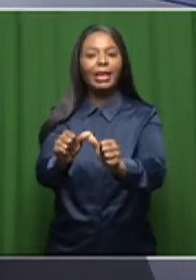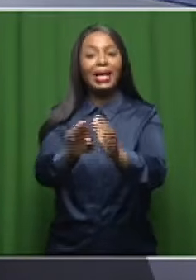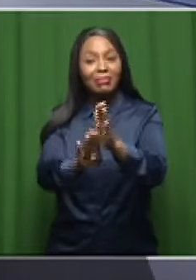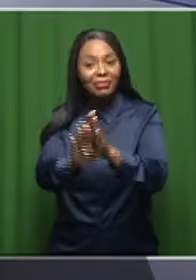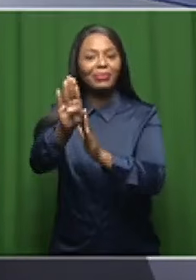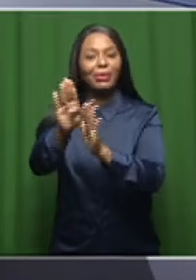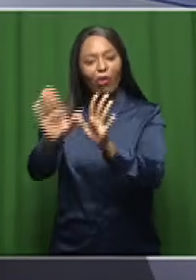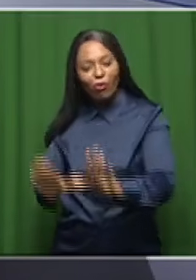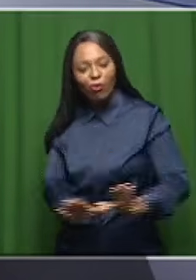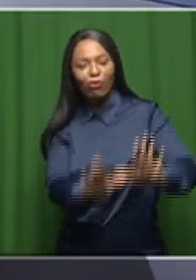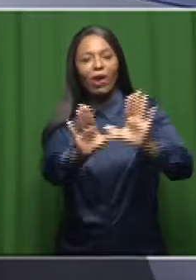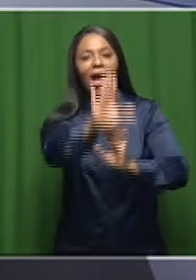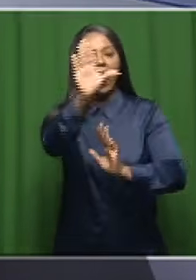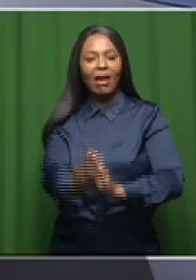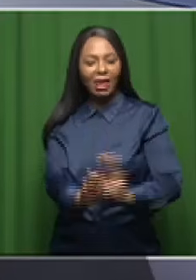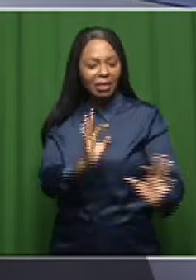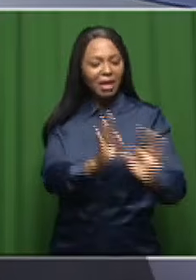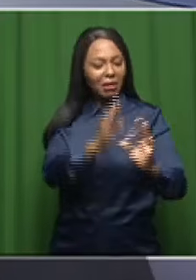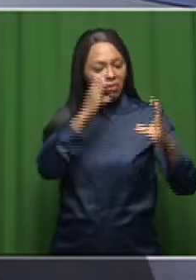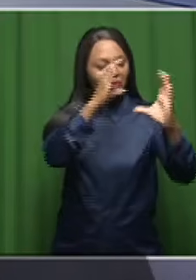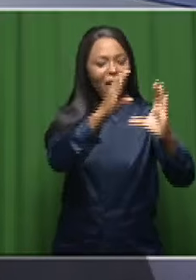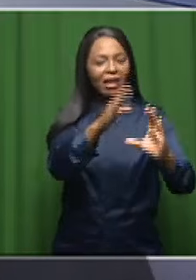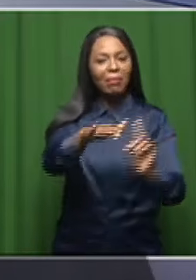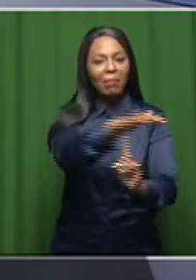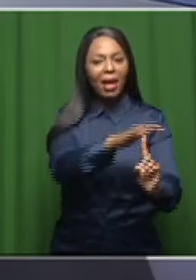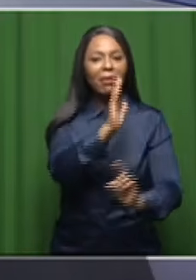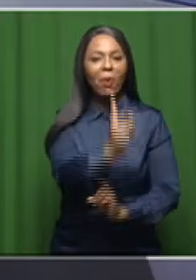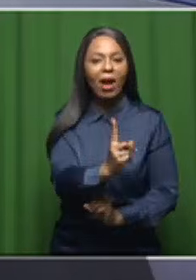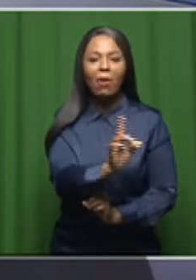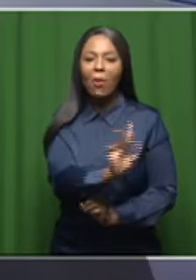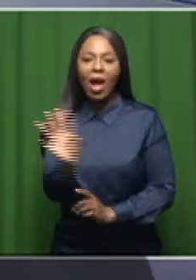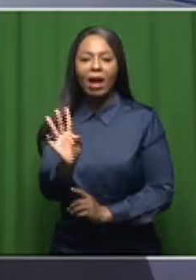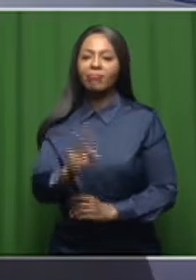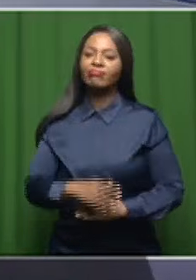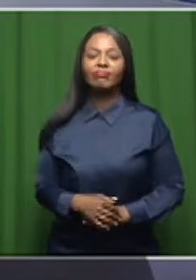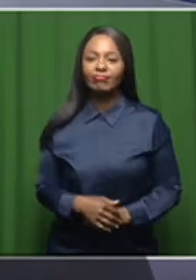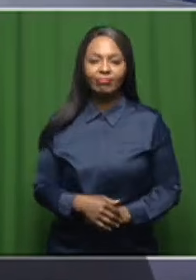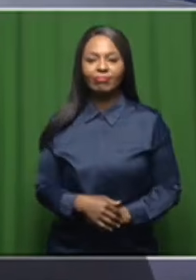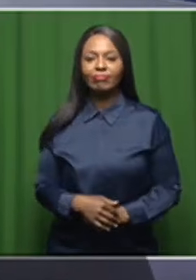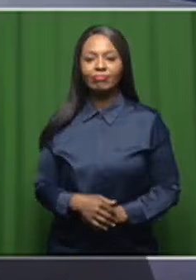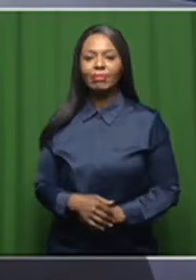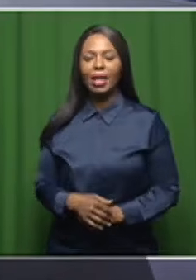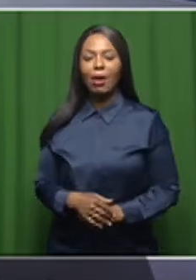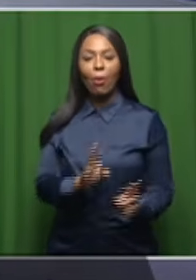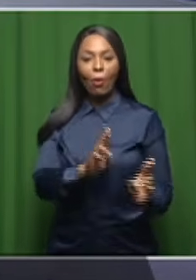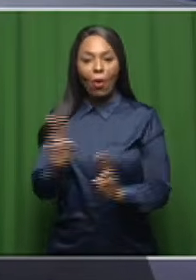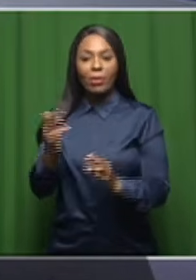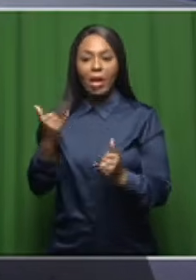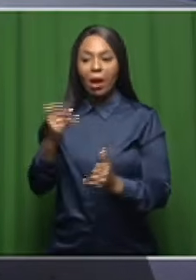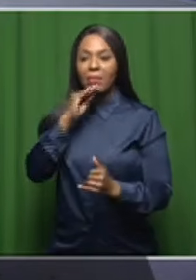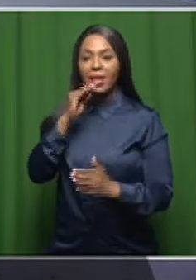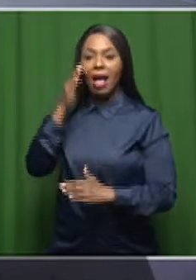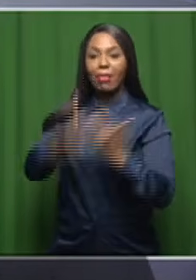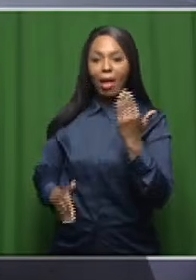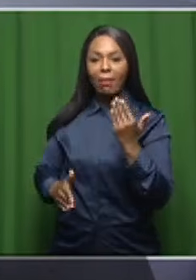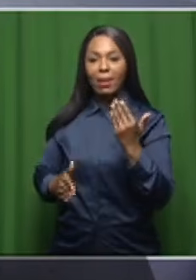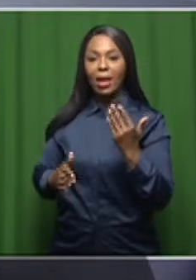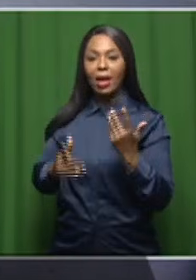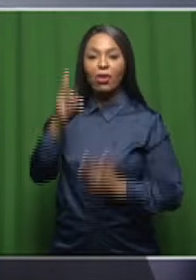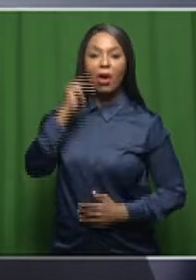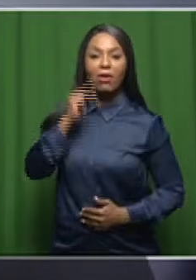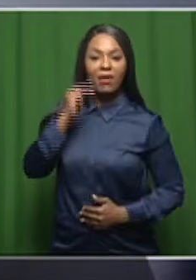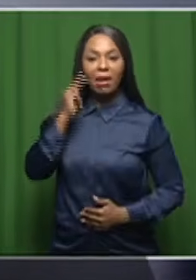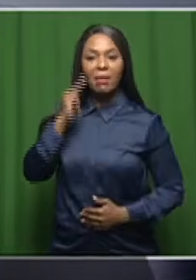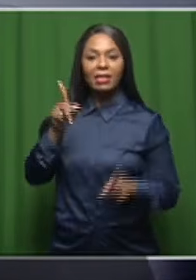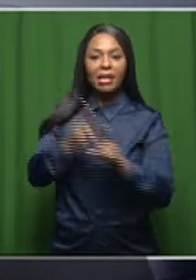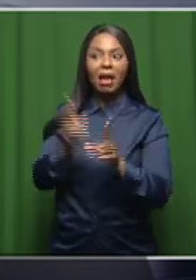that obviously is not just going to end when we hand over the presidency end of November, but it is going to be one of those legacies that